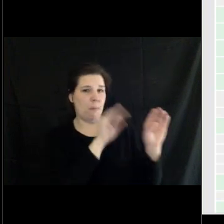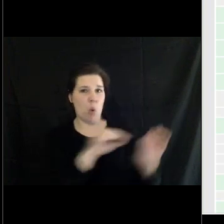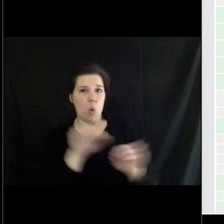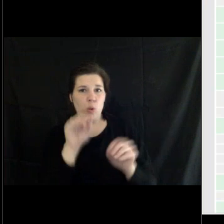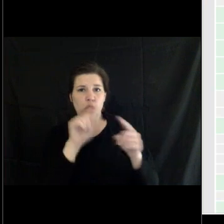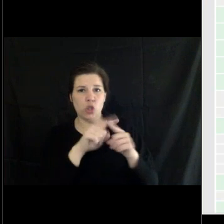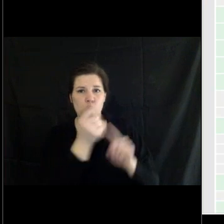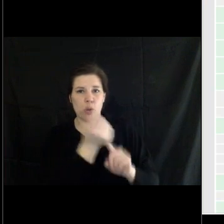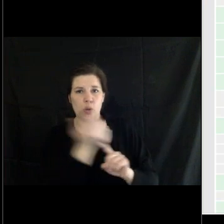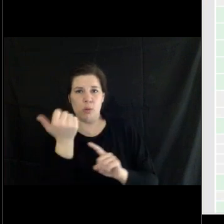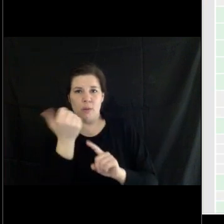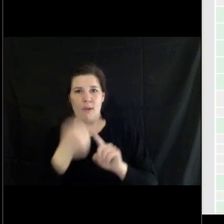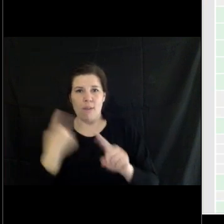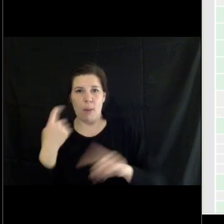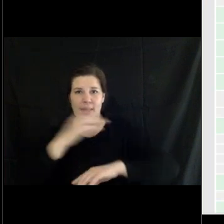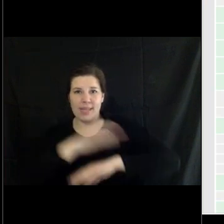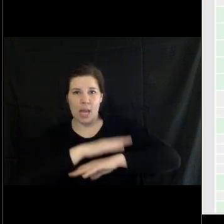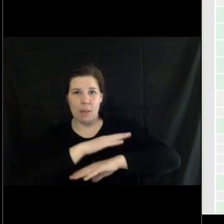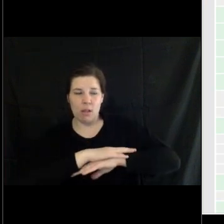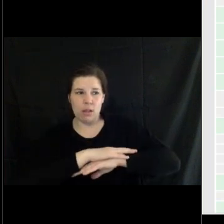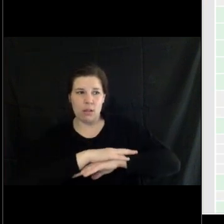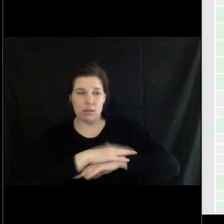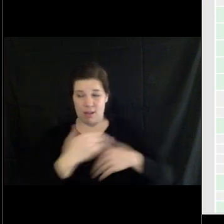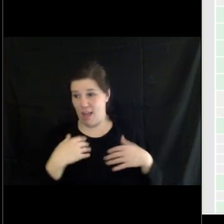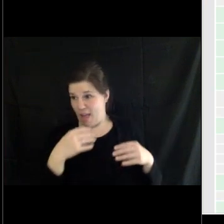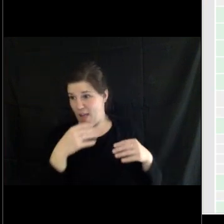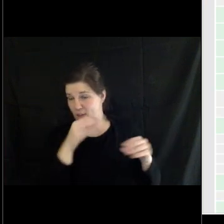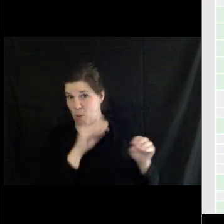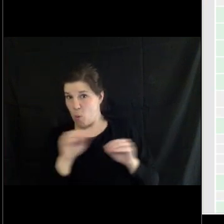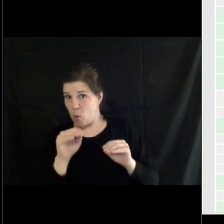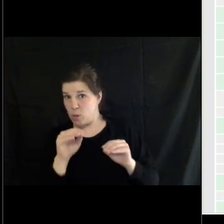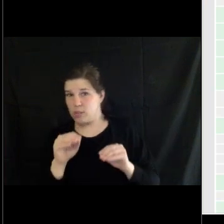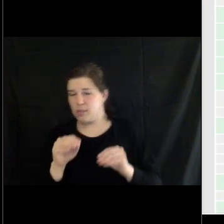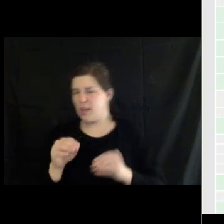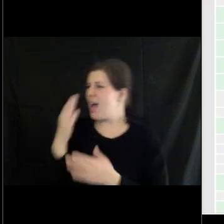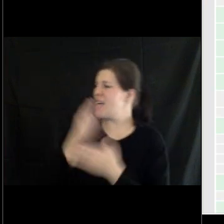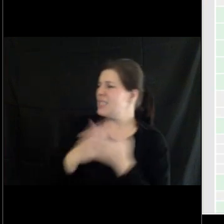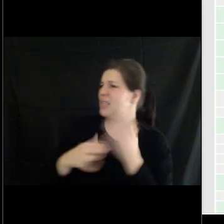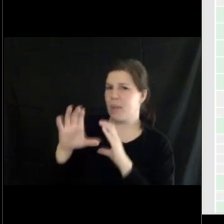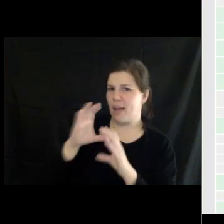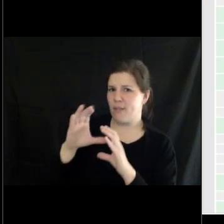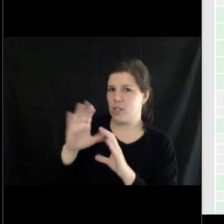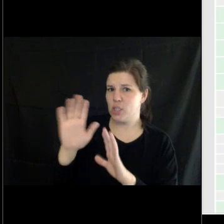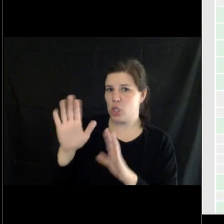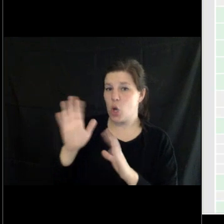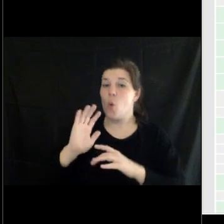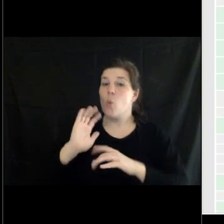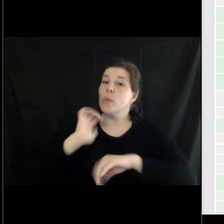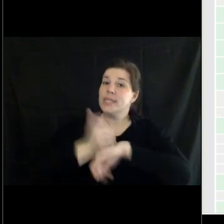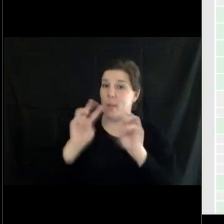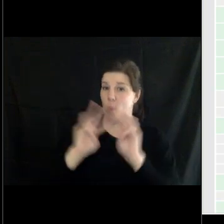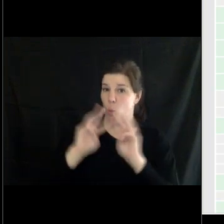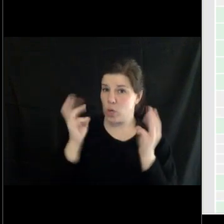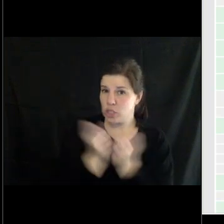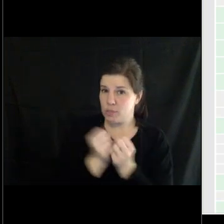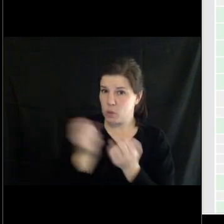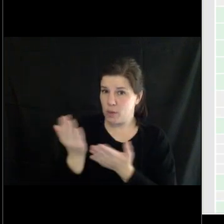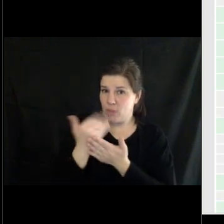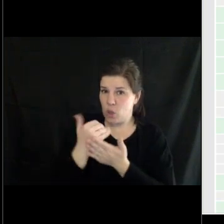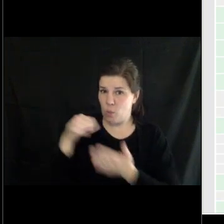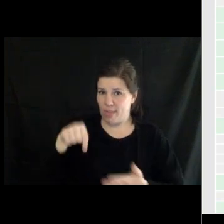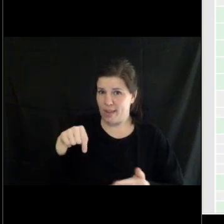table. When I remove from the table, we have a motion. Is there a second? Some conversation. We scheduled a workshop to go over this. That's what I was about to